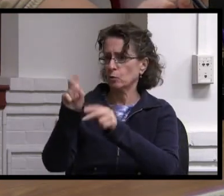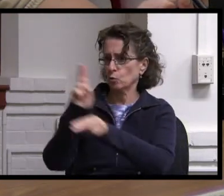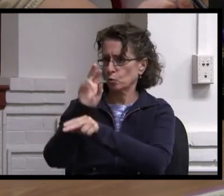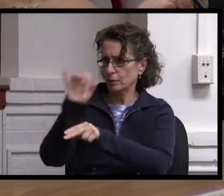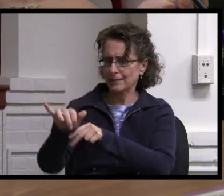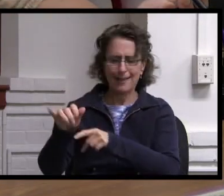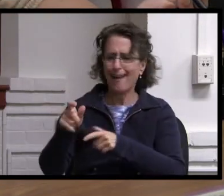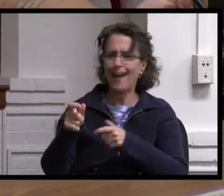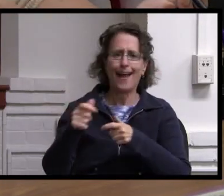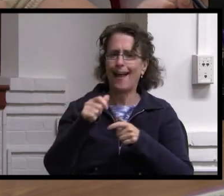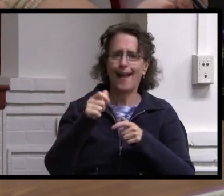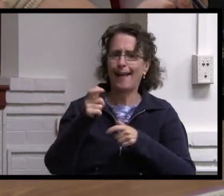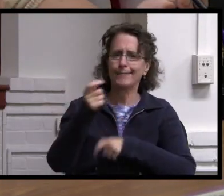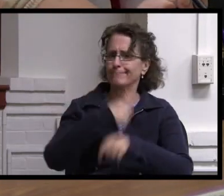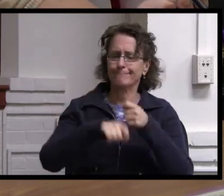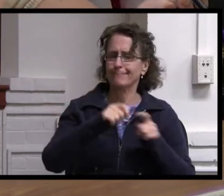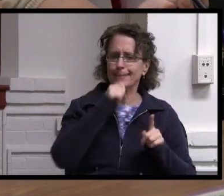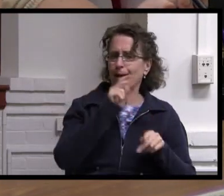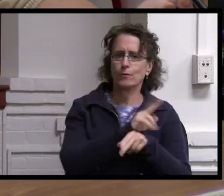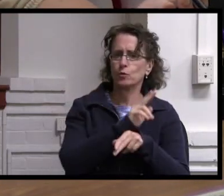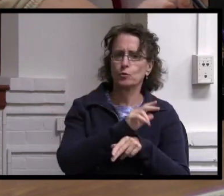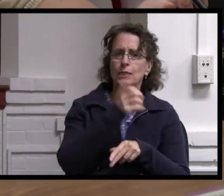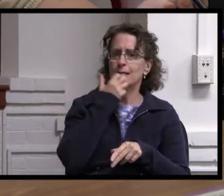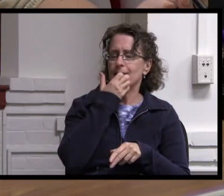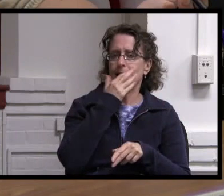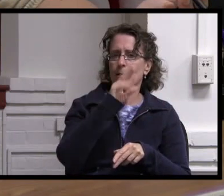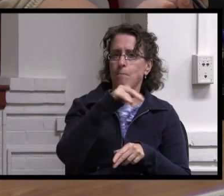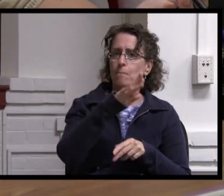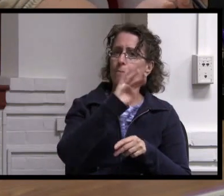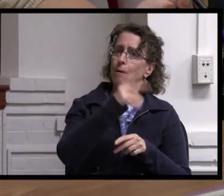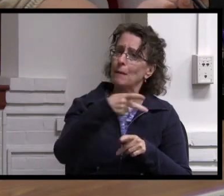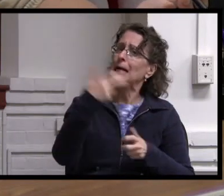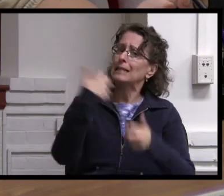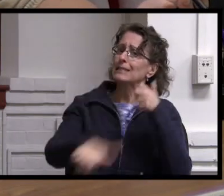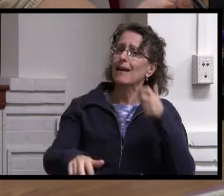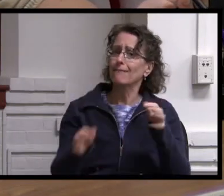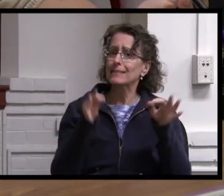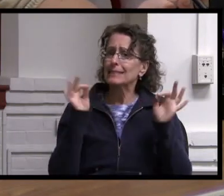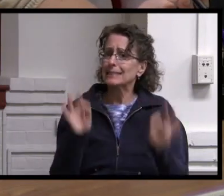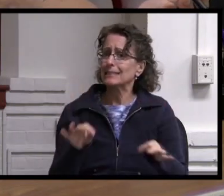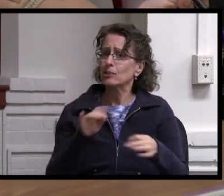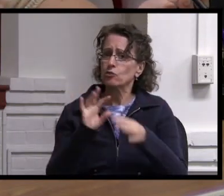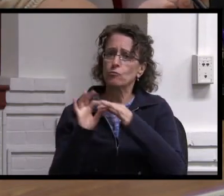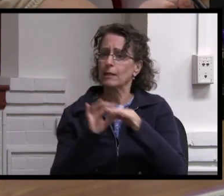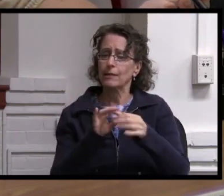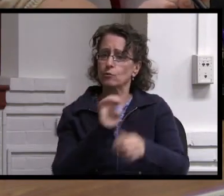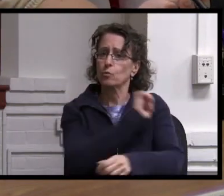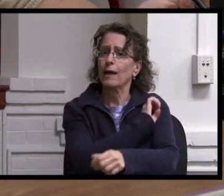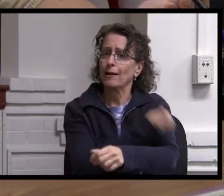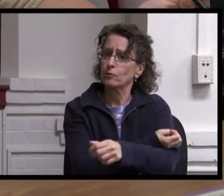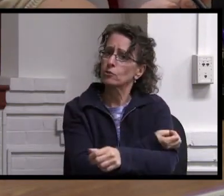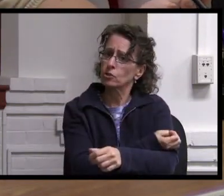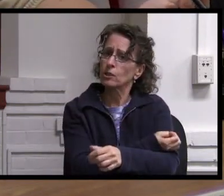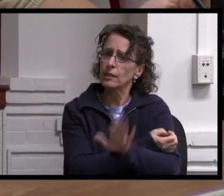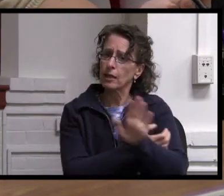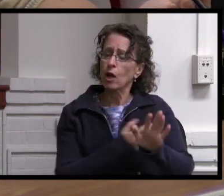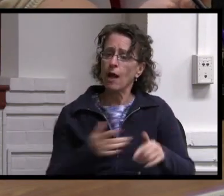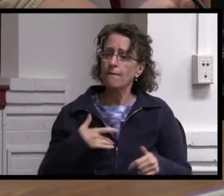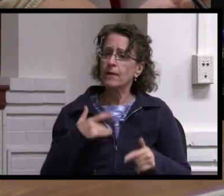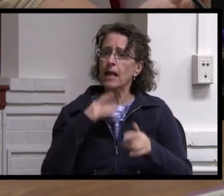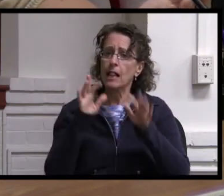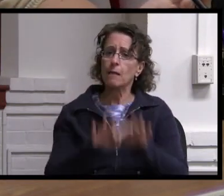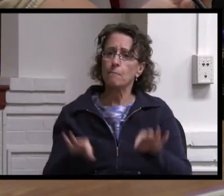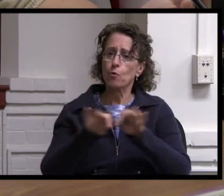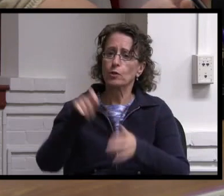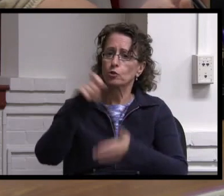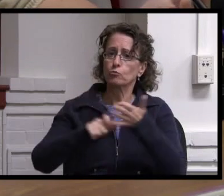about the process on all future energy decisions. I think, you know, what I hear him